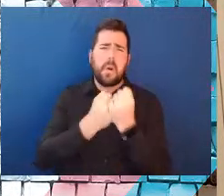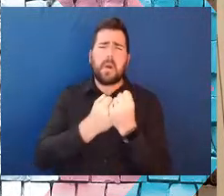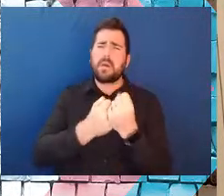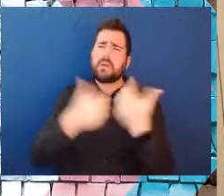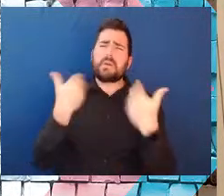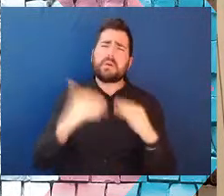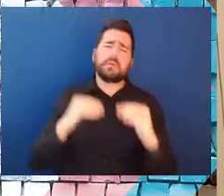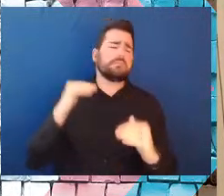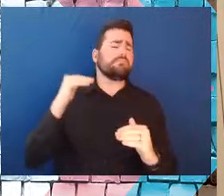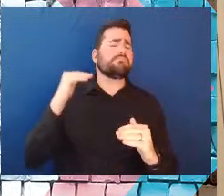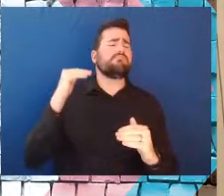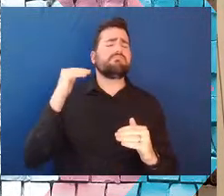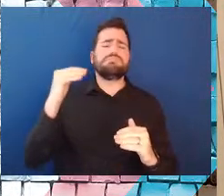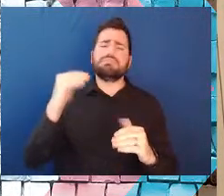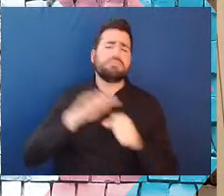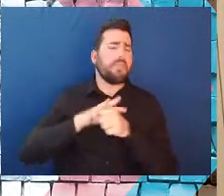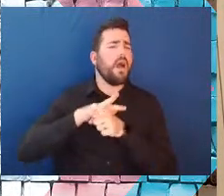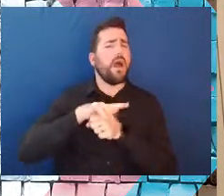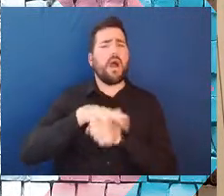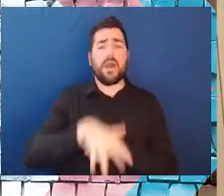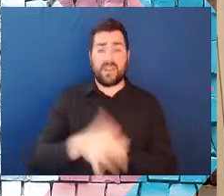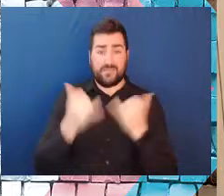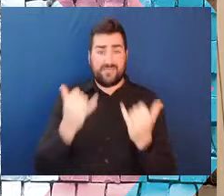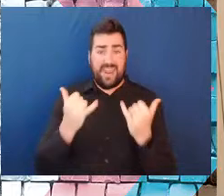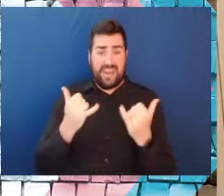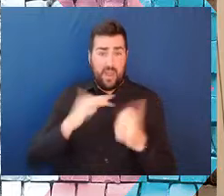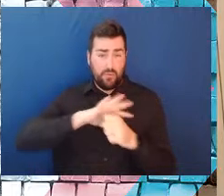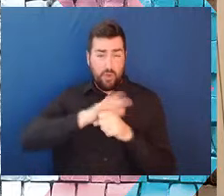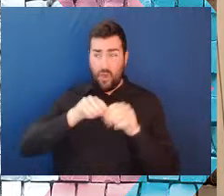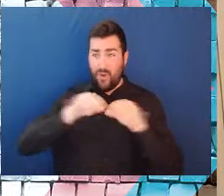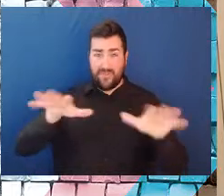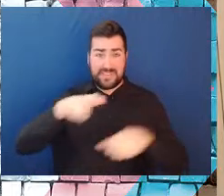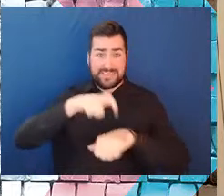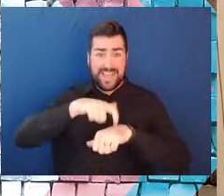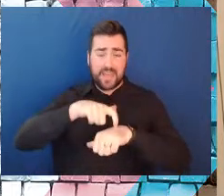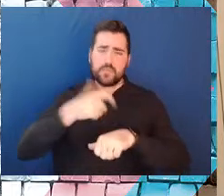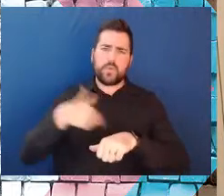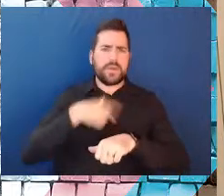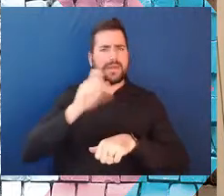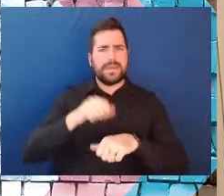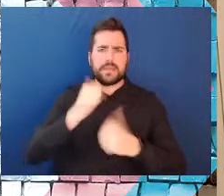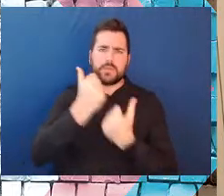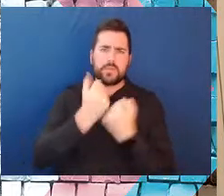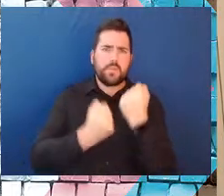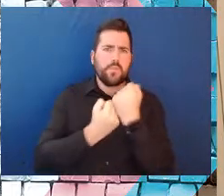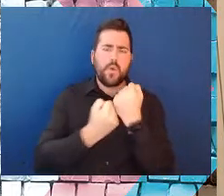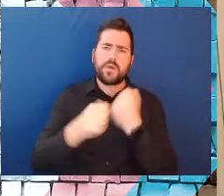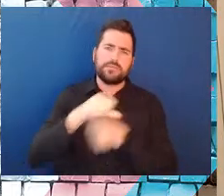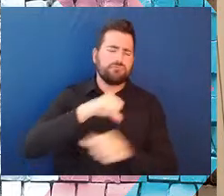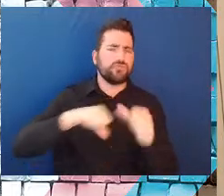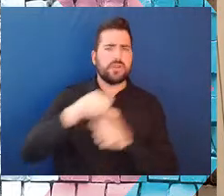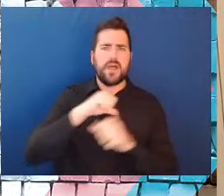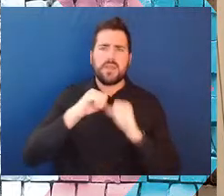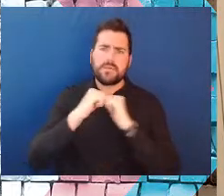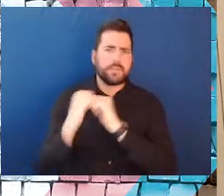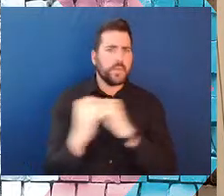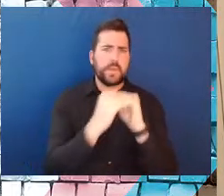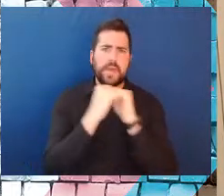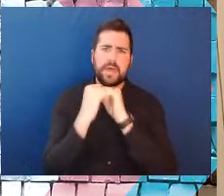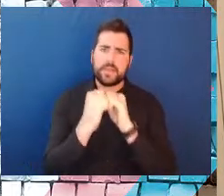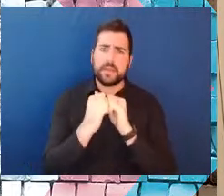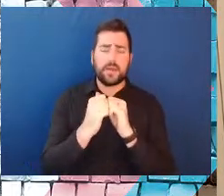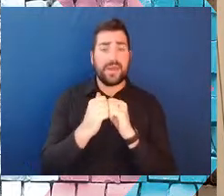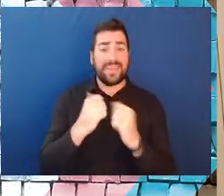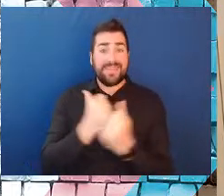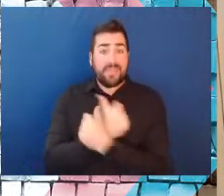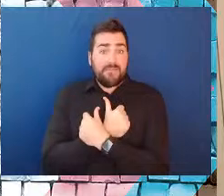need to band together. We need to support one another. We need to prove that love is the only answer, and that When